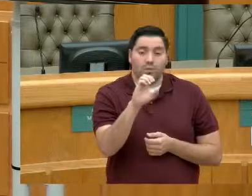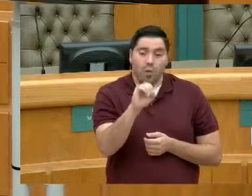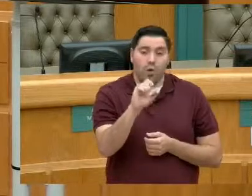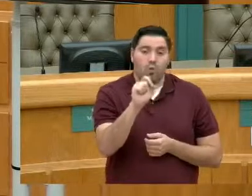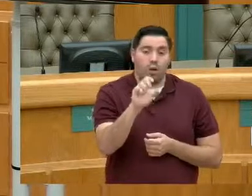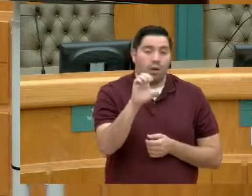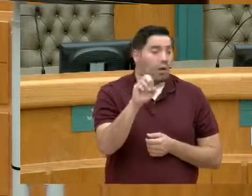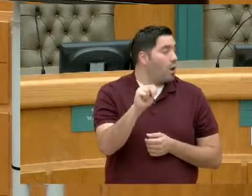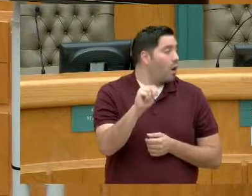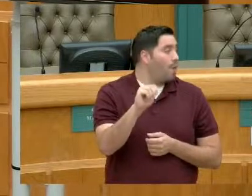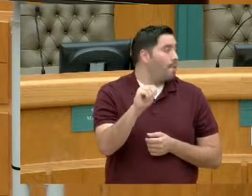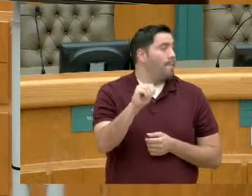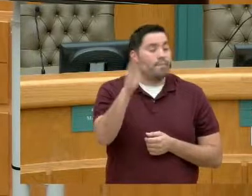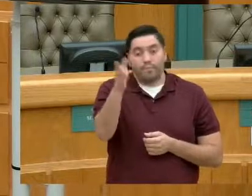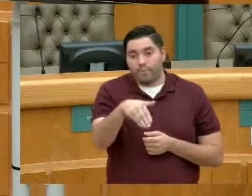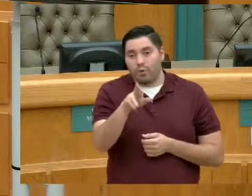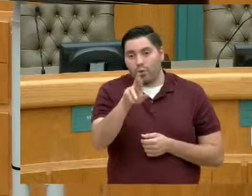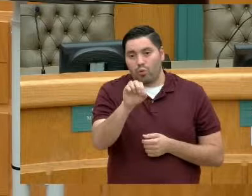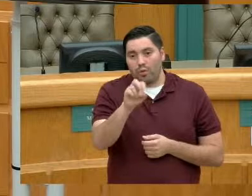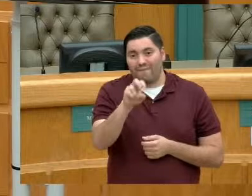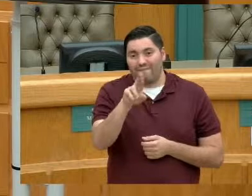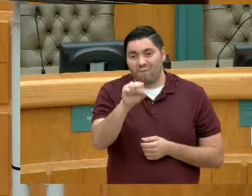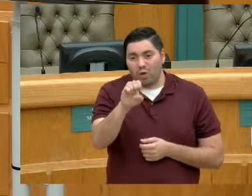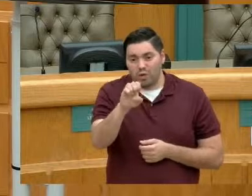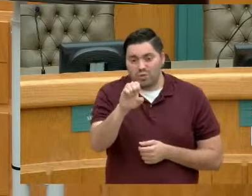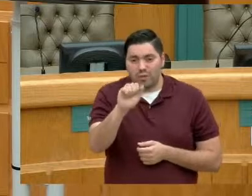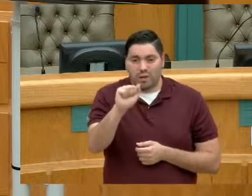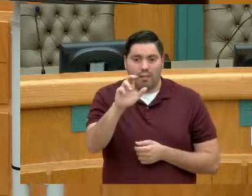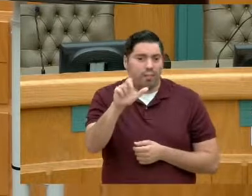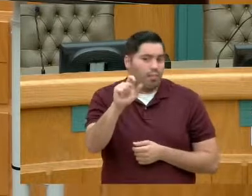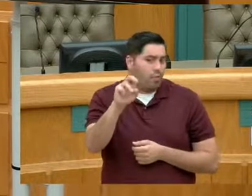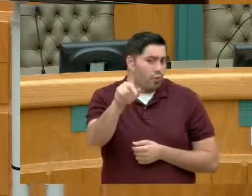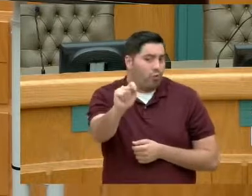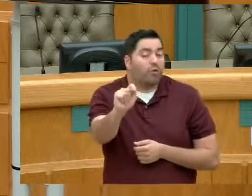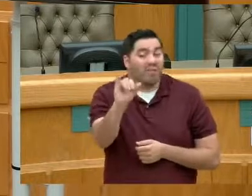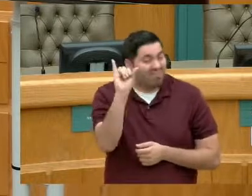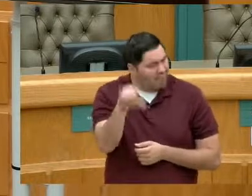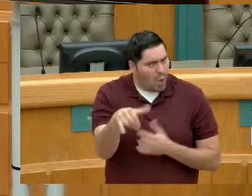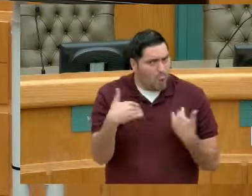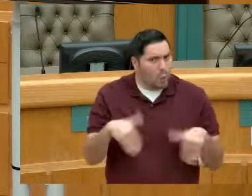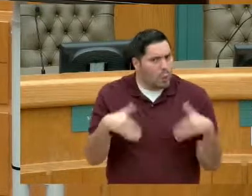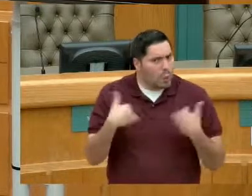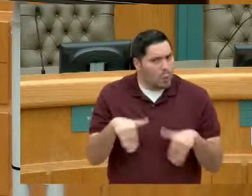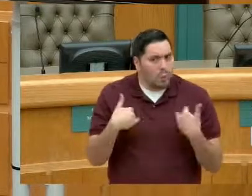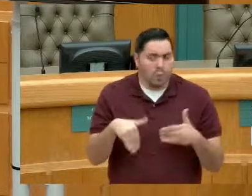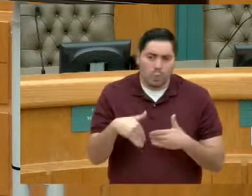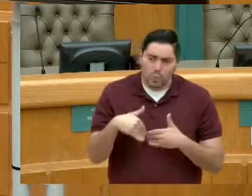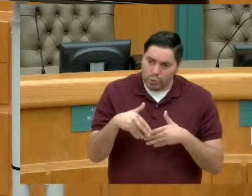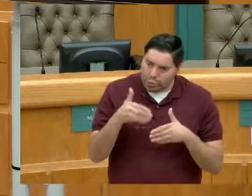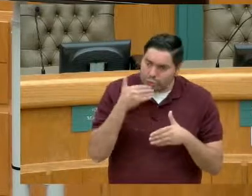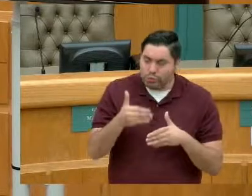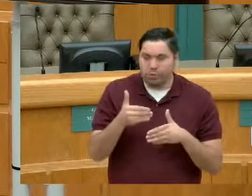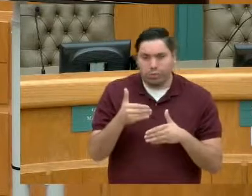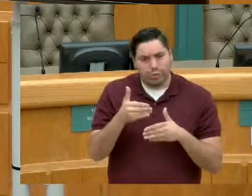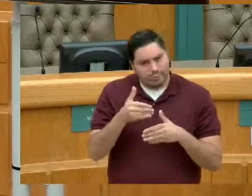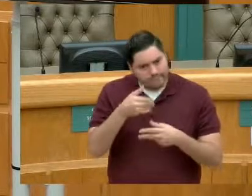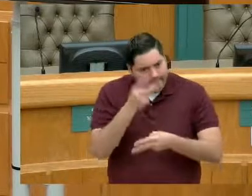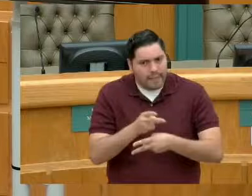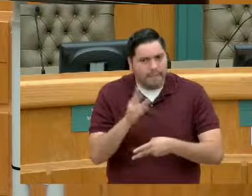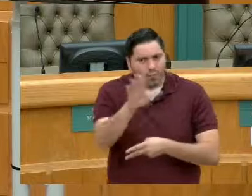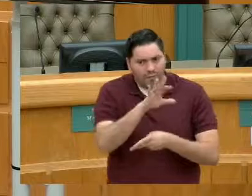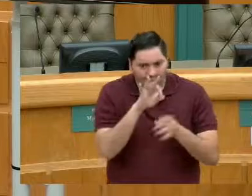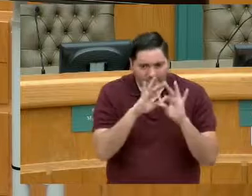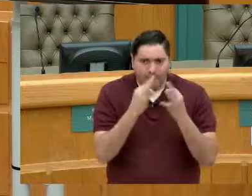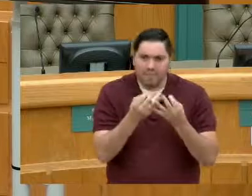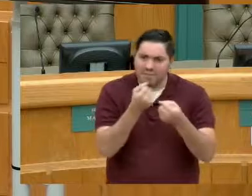nuecesco.com/reverse alert. Sign up today. It is a fantastic way to keep you and your family safe. And as I said, no matter what happens with this